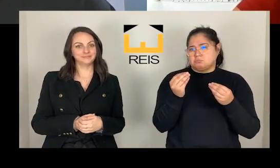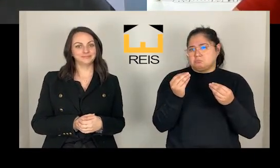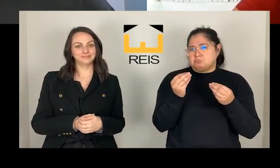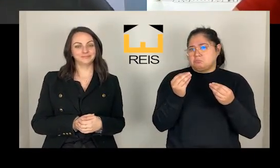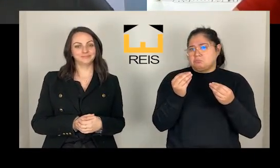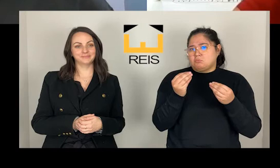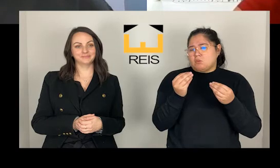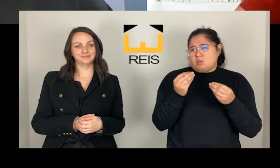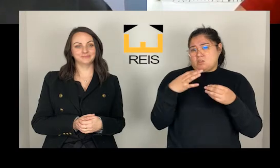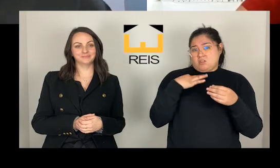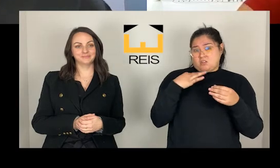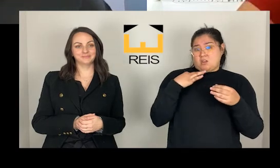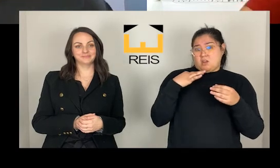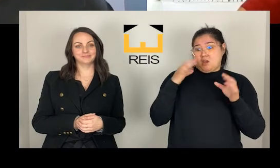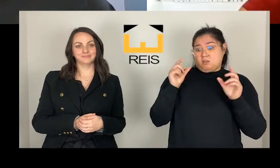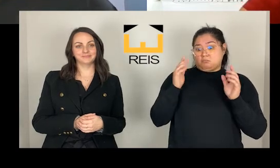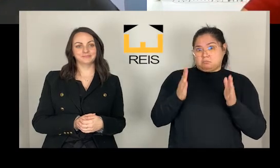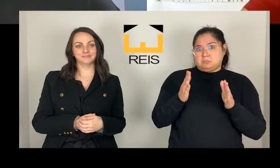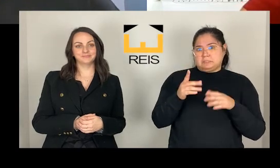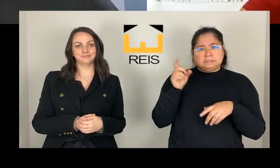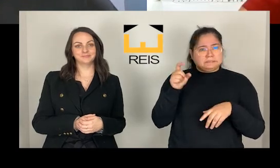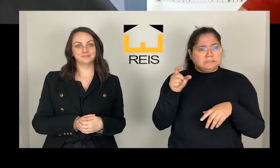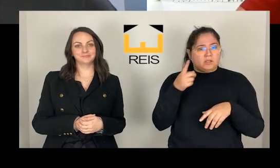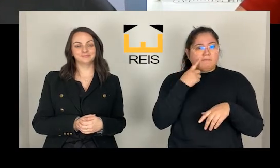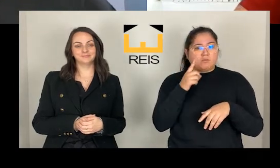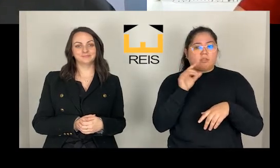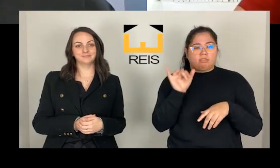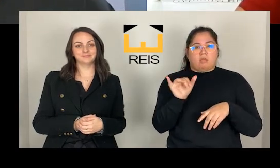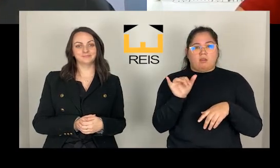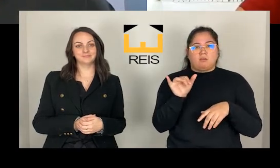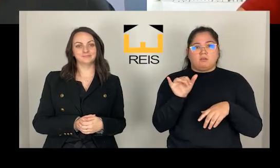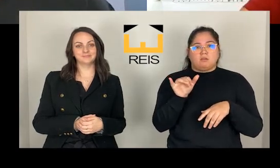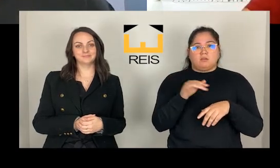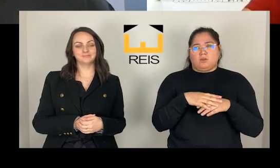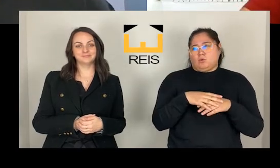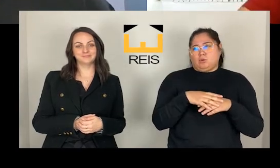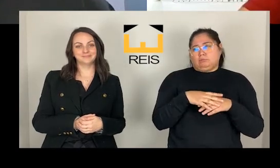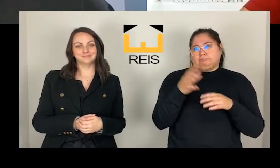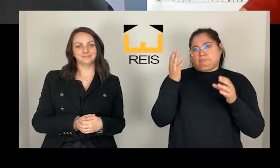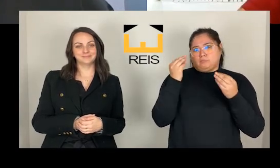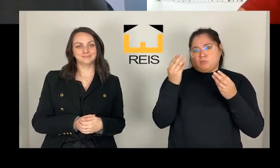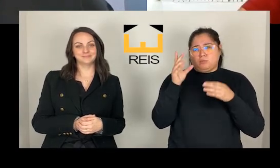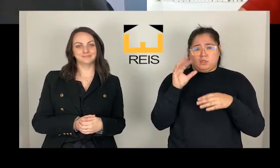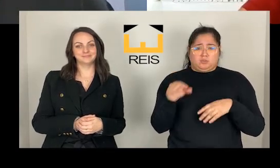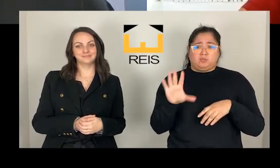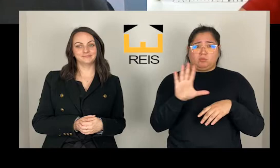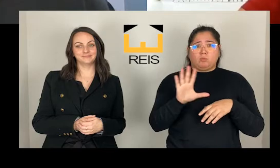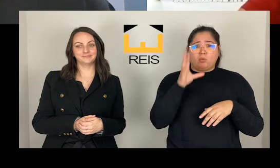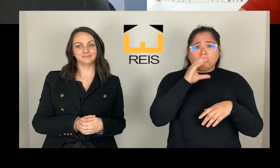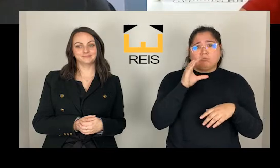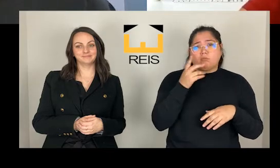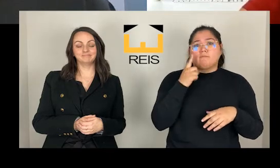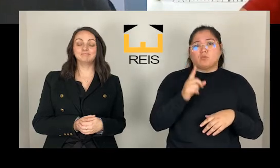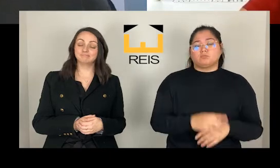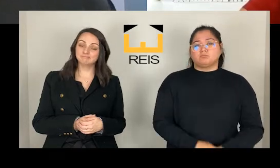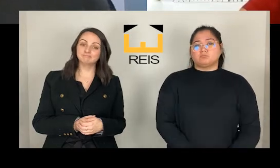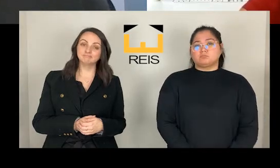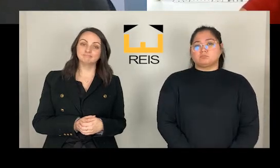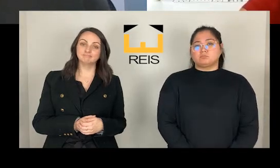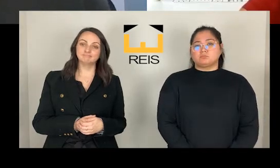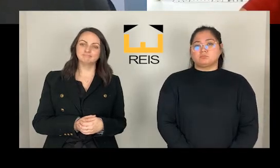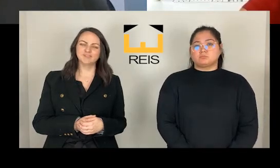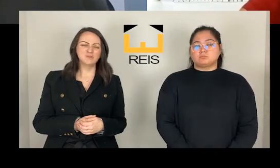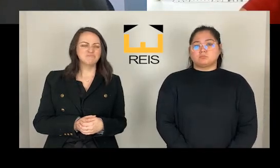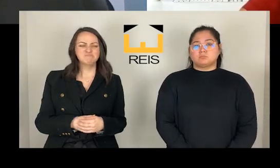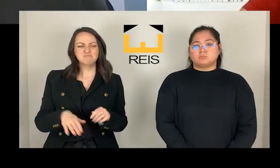an applicant have to put into the application? About what kind of information are you looking for or is in the application? No problem. So